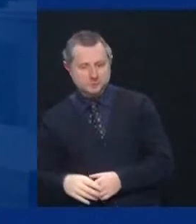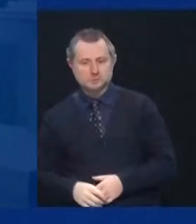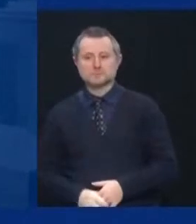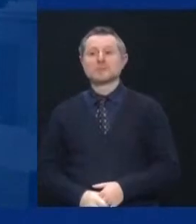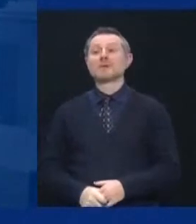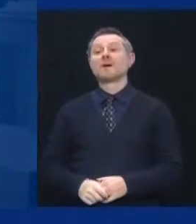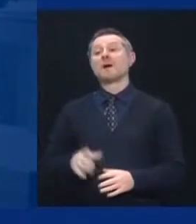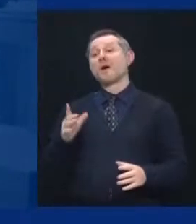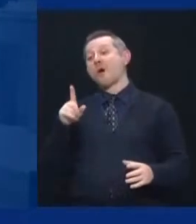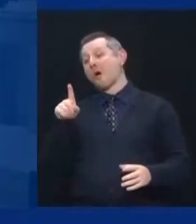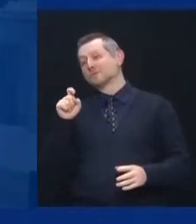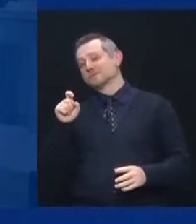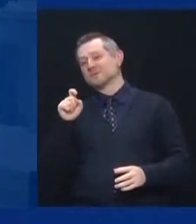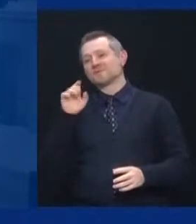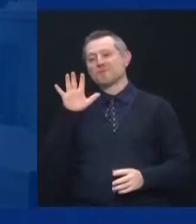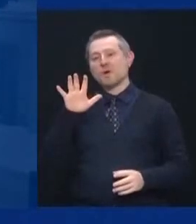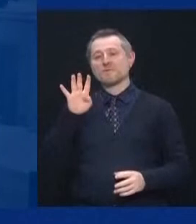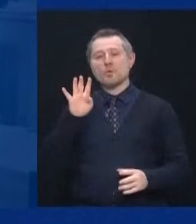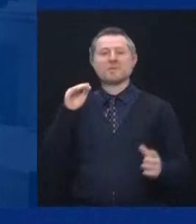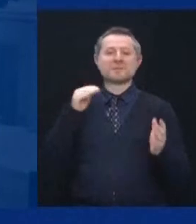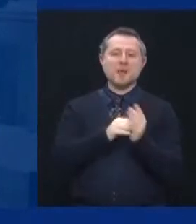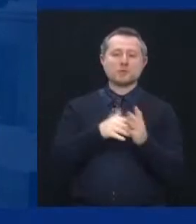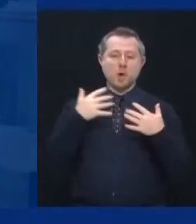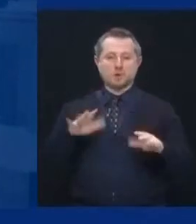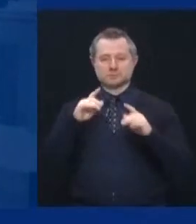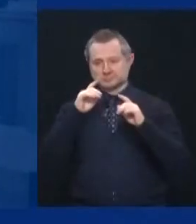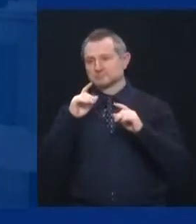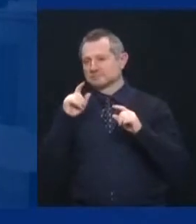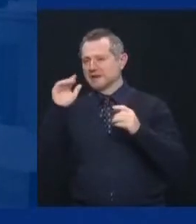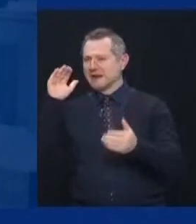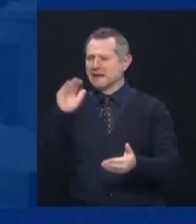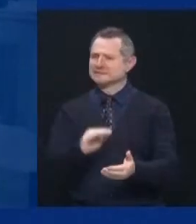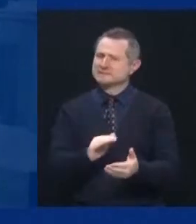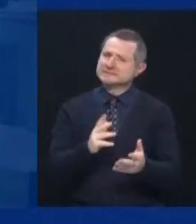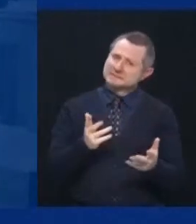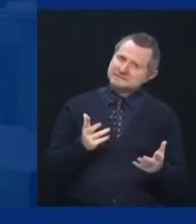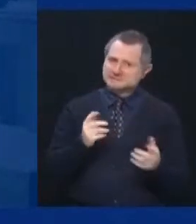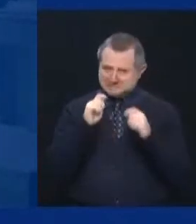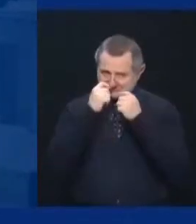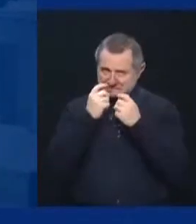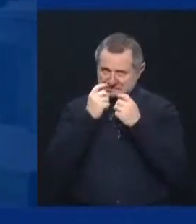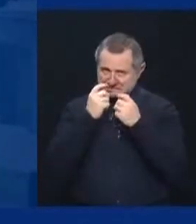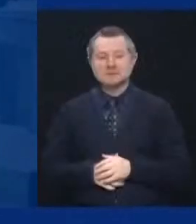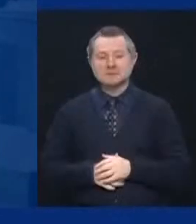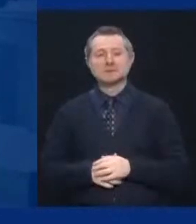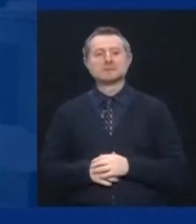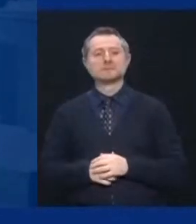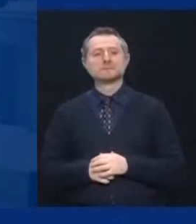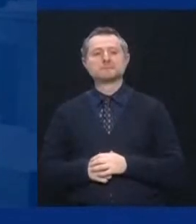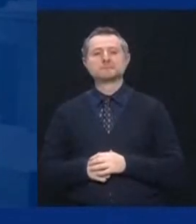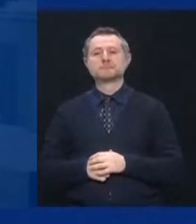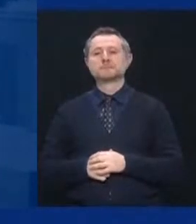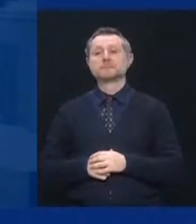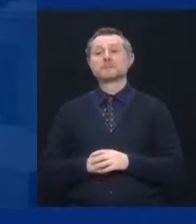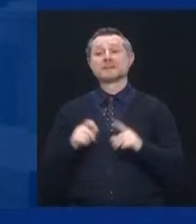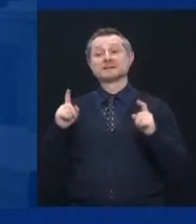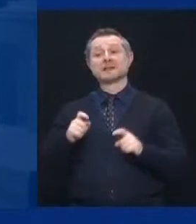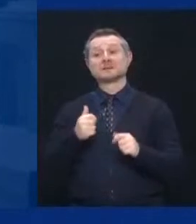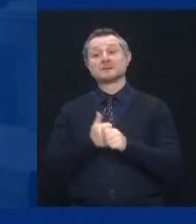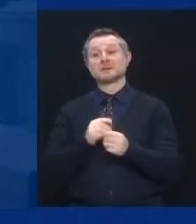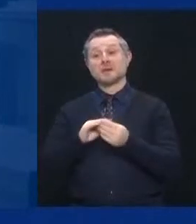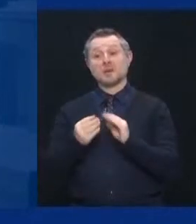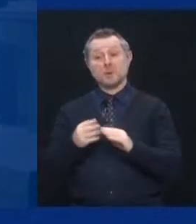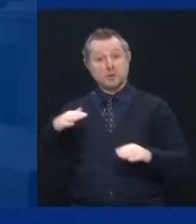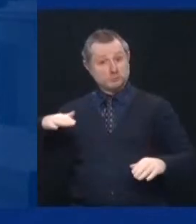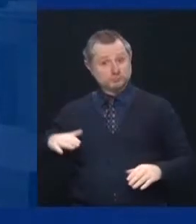154,000 tests, which is a little low, 154,000. We're still not seeing the testing volume that we did